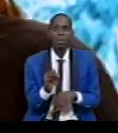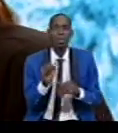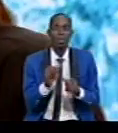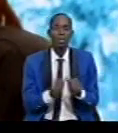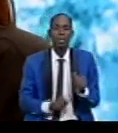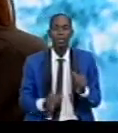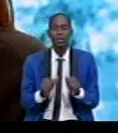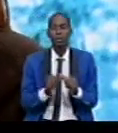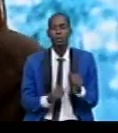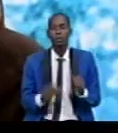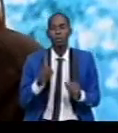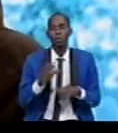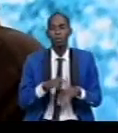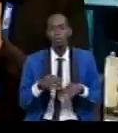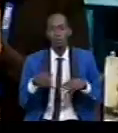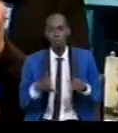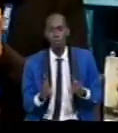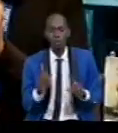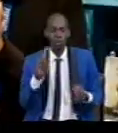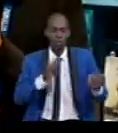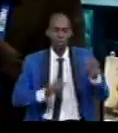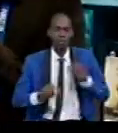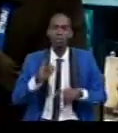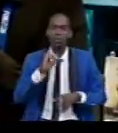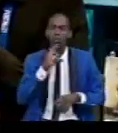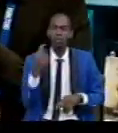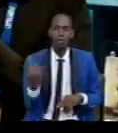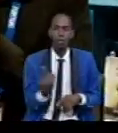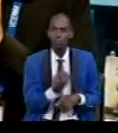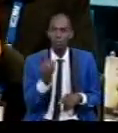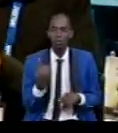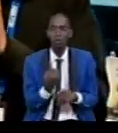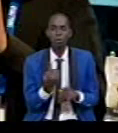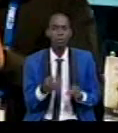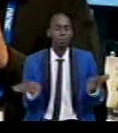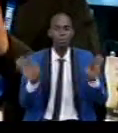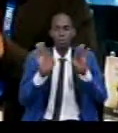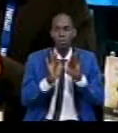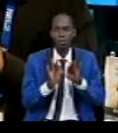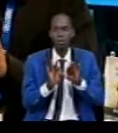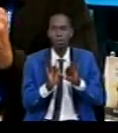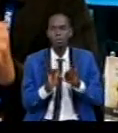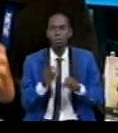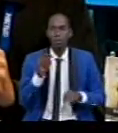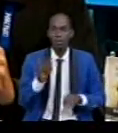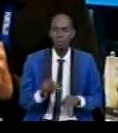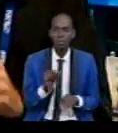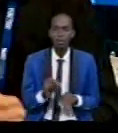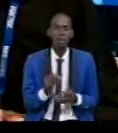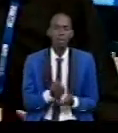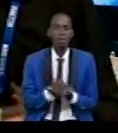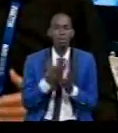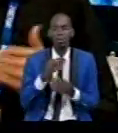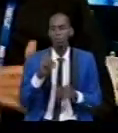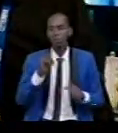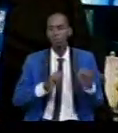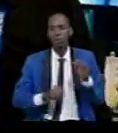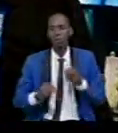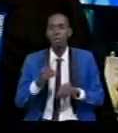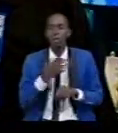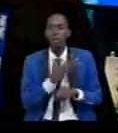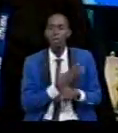everywhere along the way, technology was always on the front edge. Yep. They were always on the innovative cutting edge of technology. And